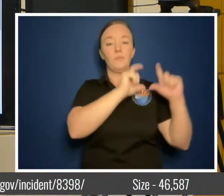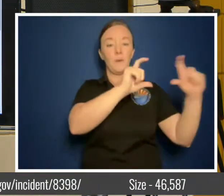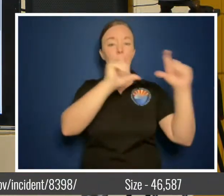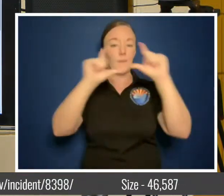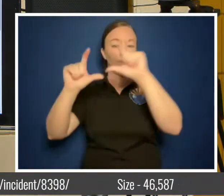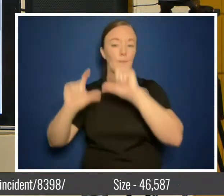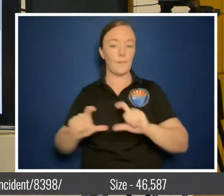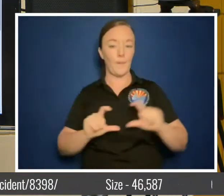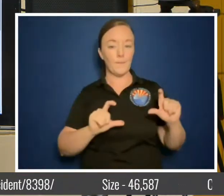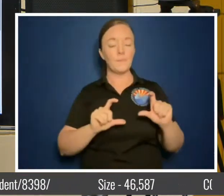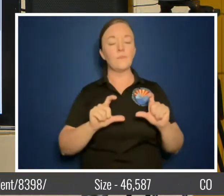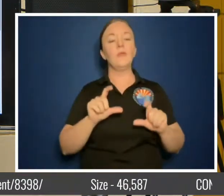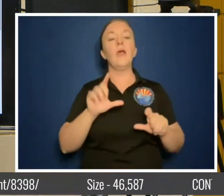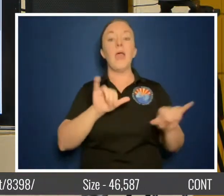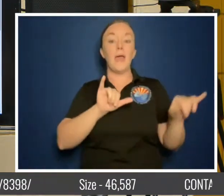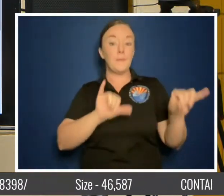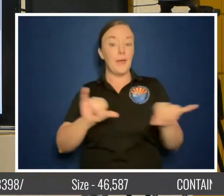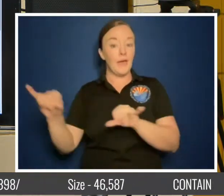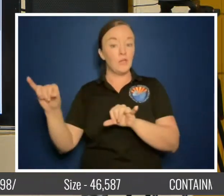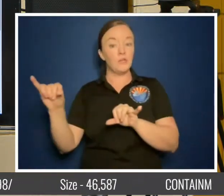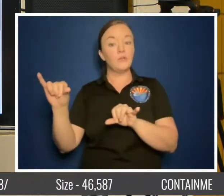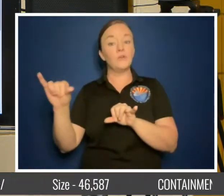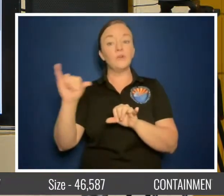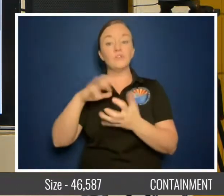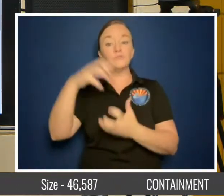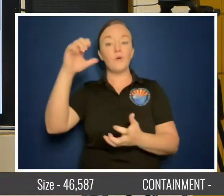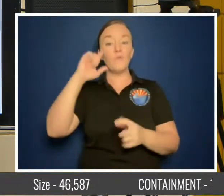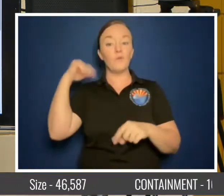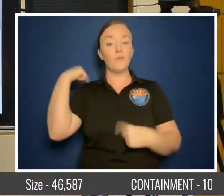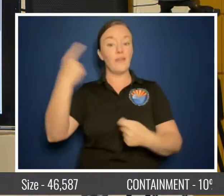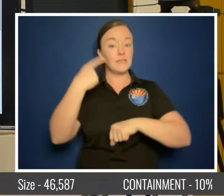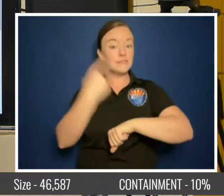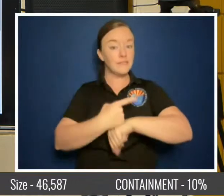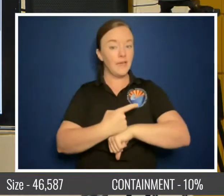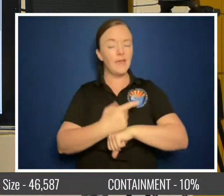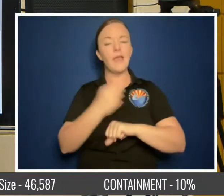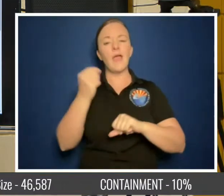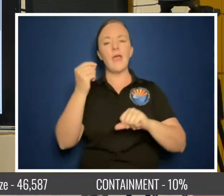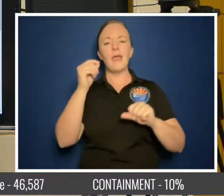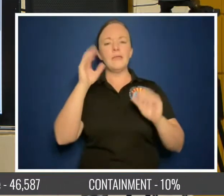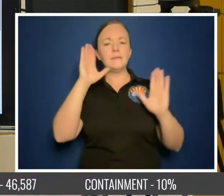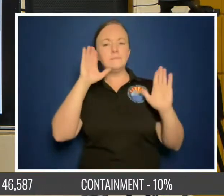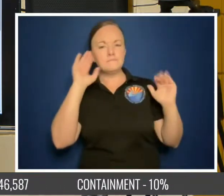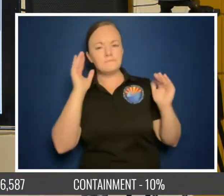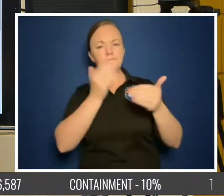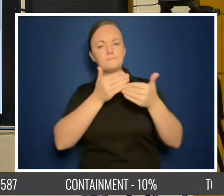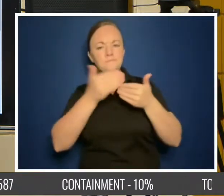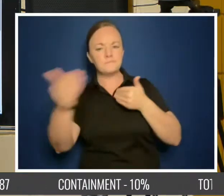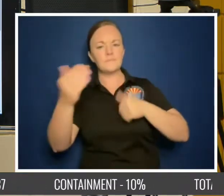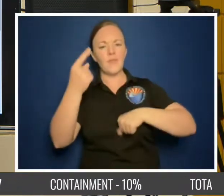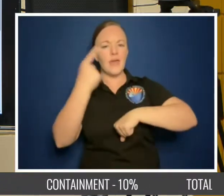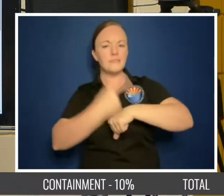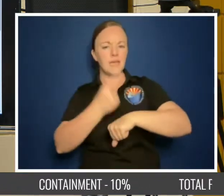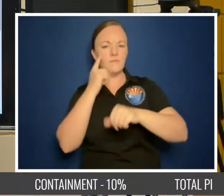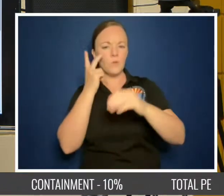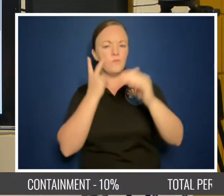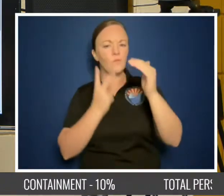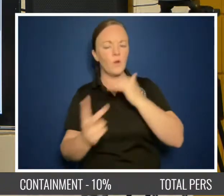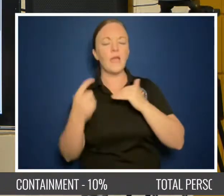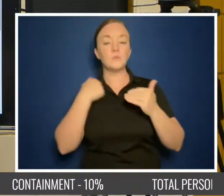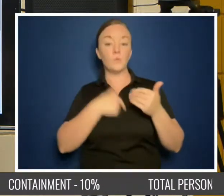day for the last day, and then some advice about what that pattern is likely to look like for the day of the forecast. So we try to get that forecast